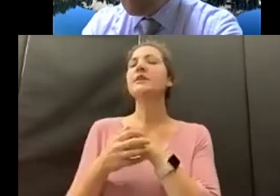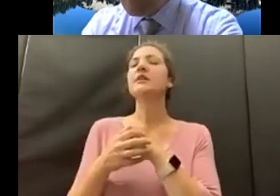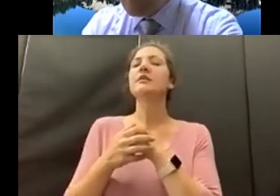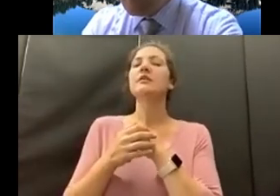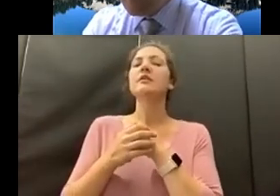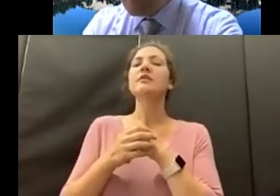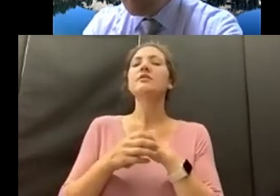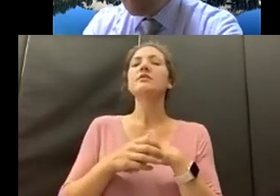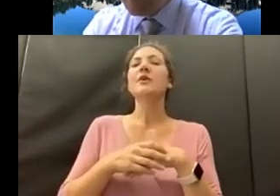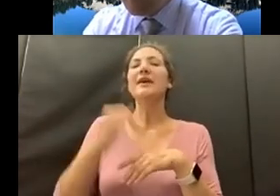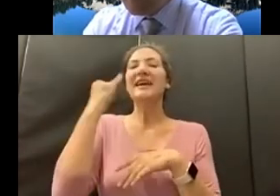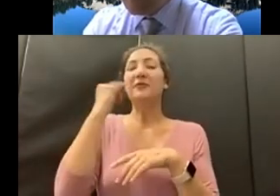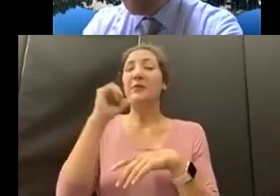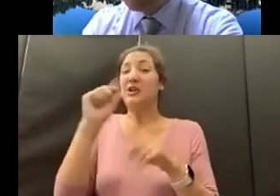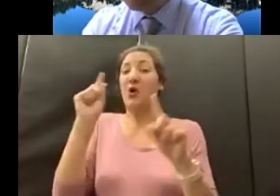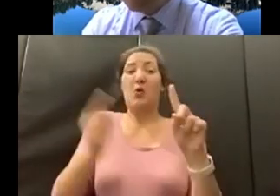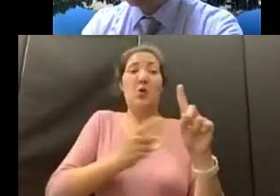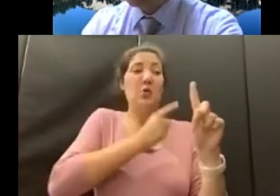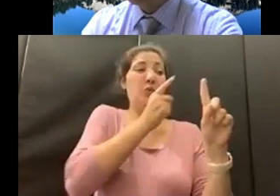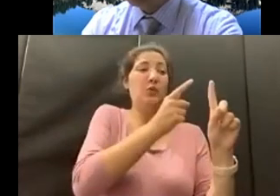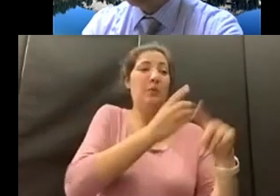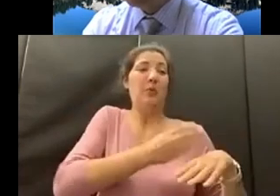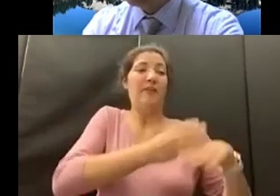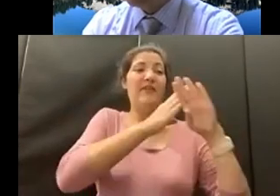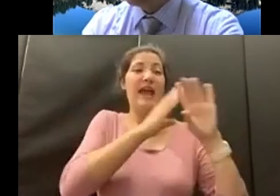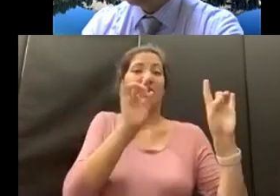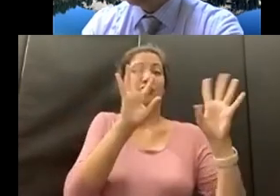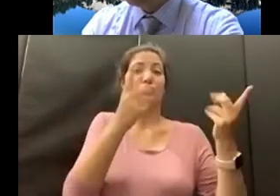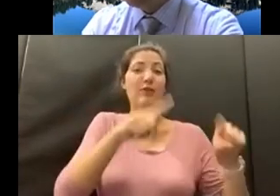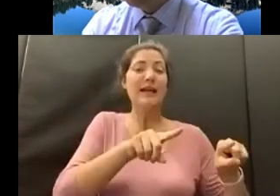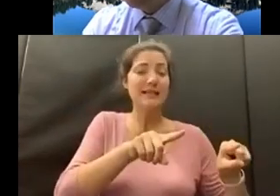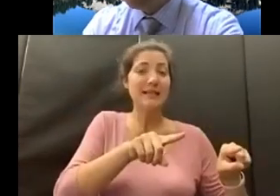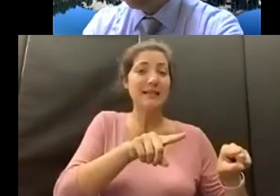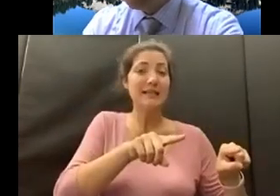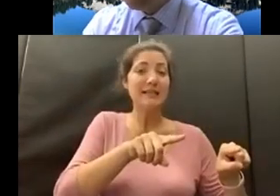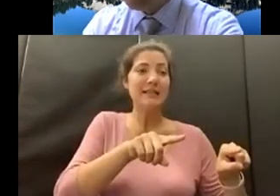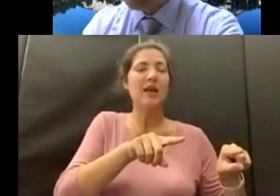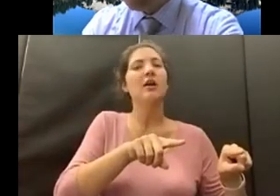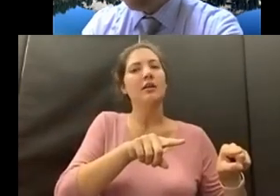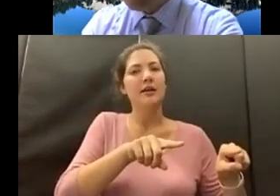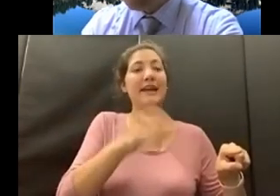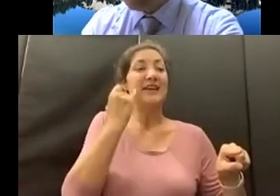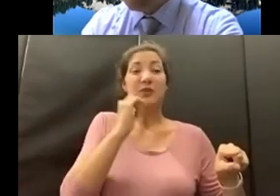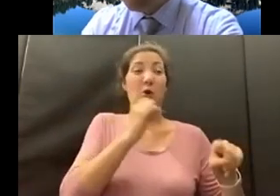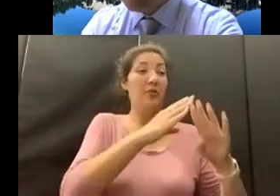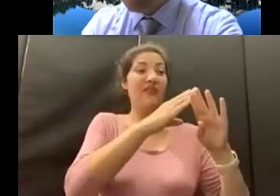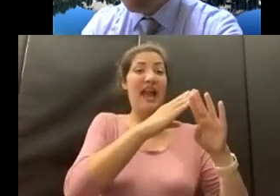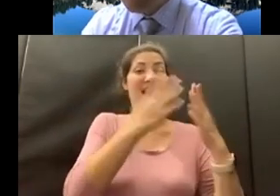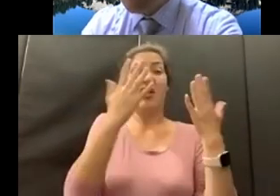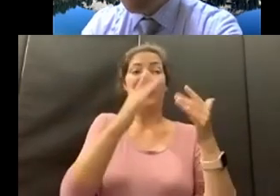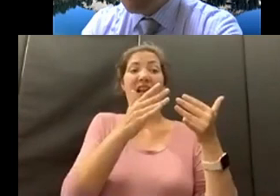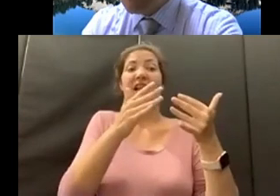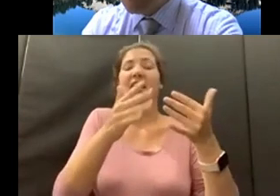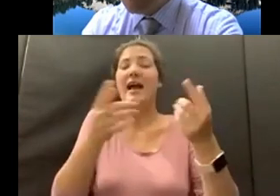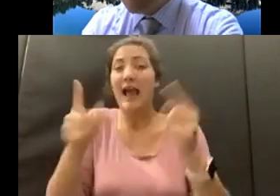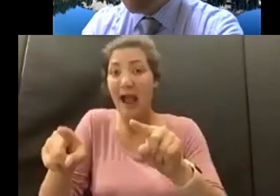needing so many more resources to address that issue once we're in crisis mode. And if you think about somebody who